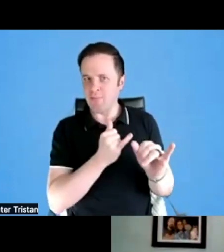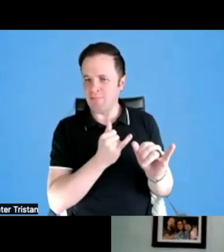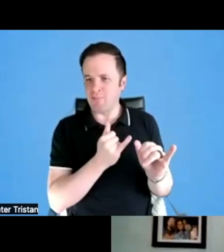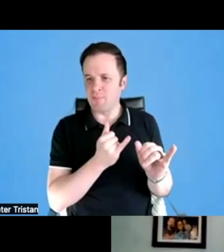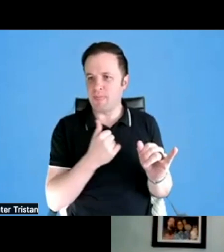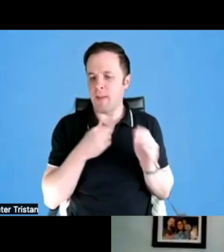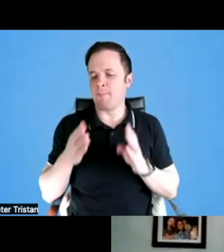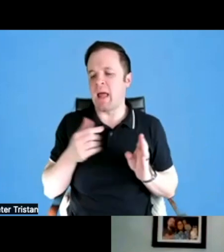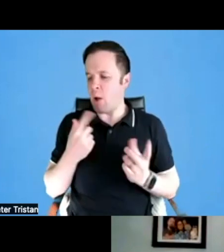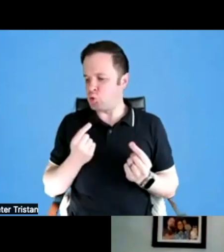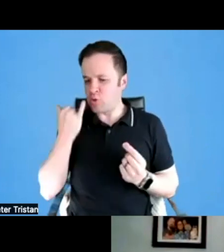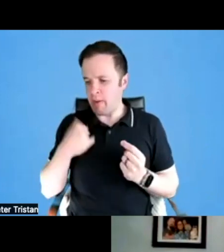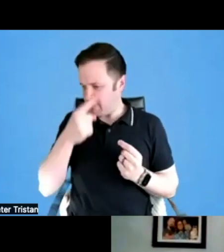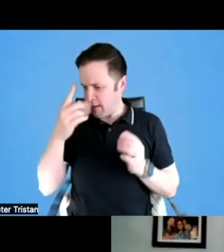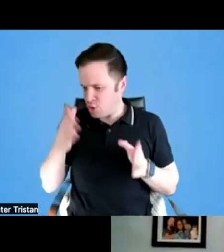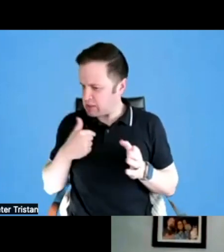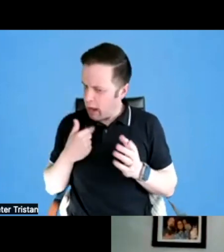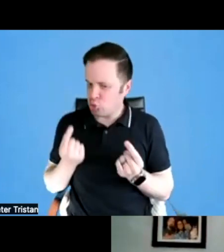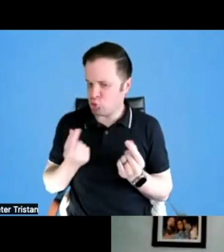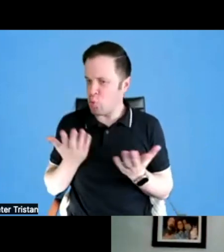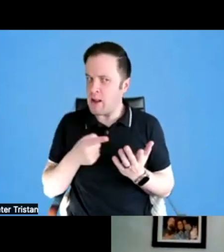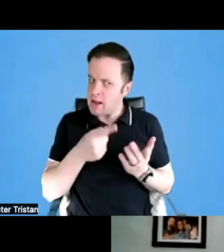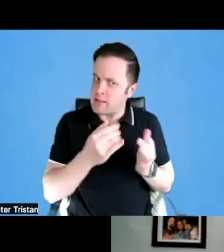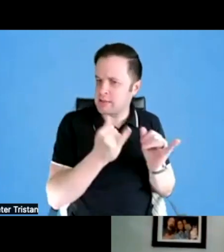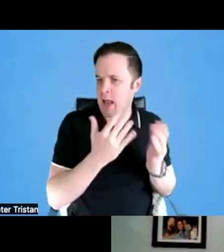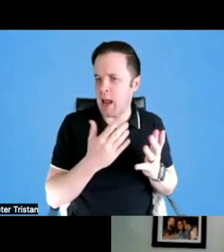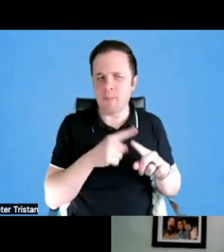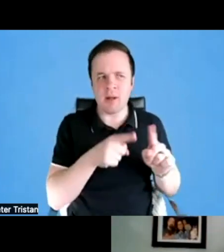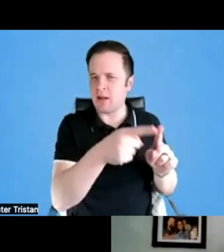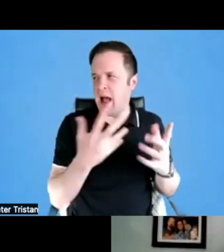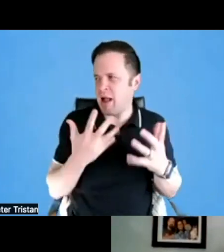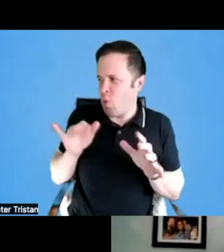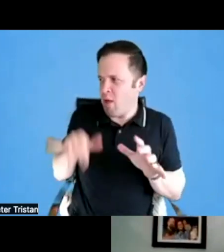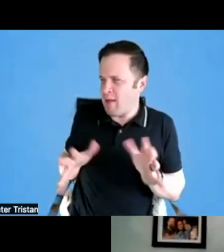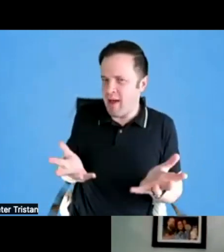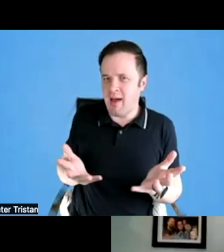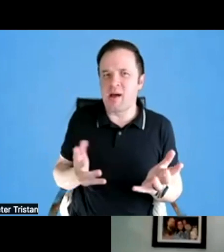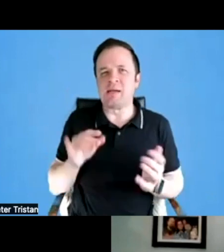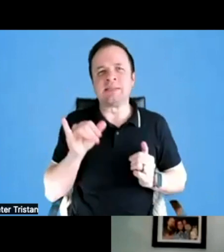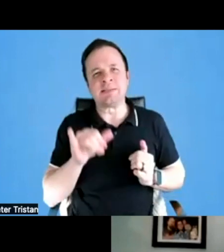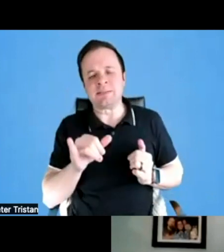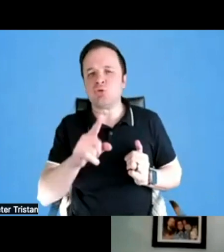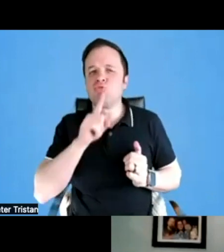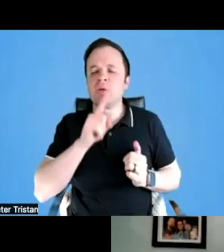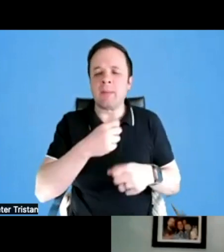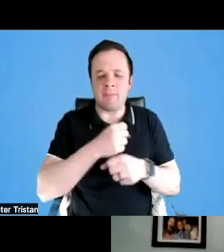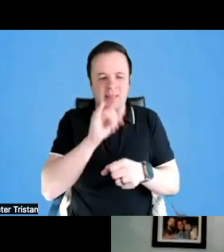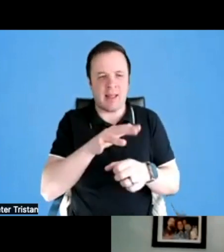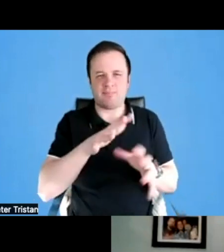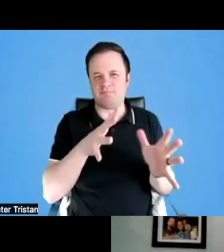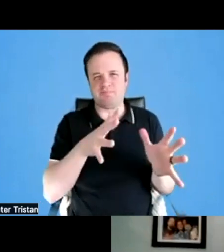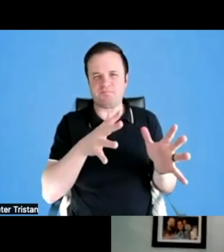on what I would do as a Black person, and this other person is looking at me like, yeah, that's not what I want to do. And so really being able to create that space